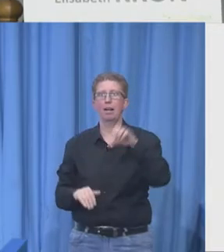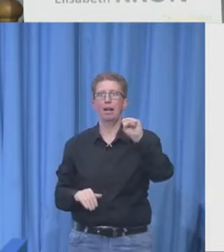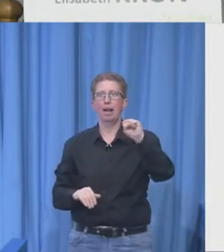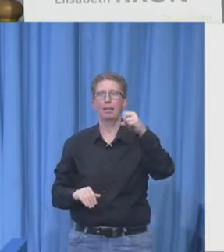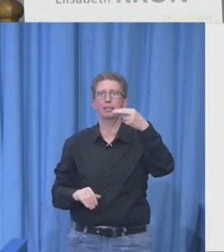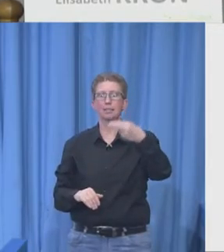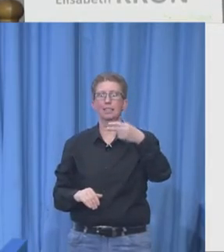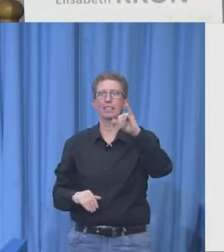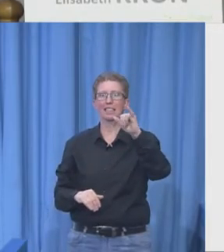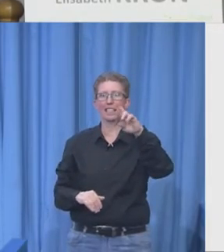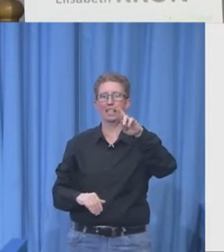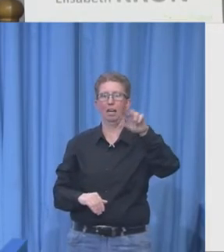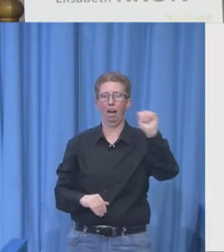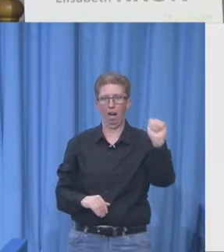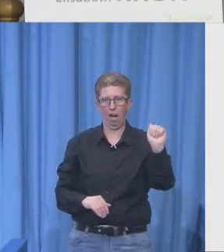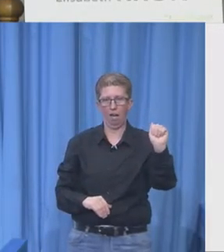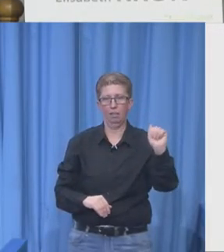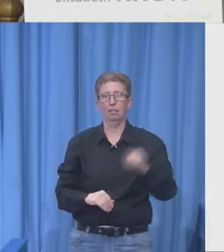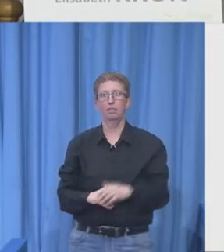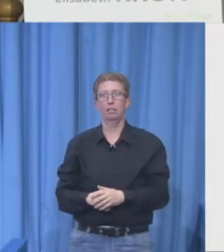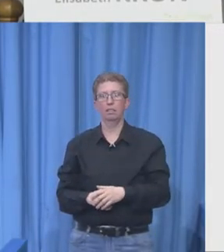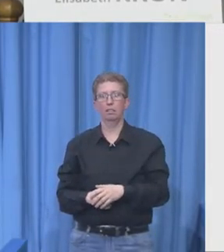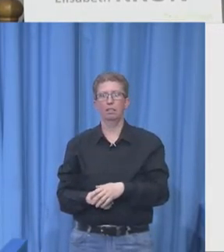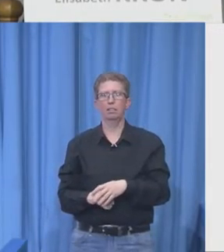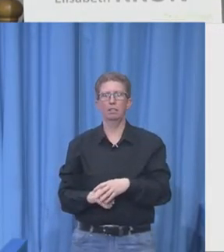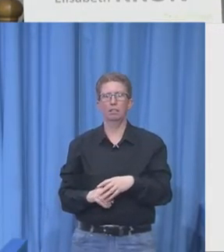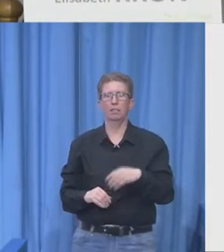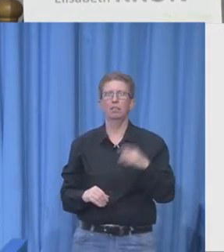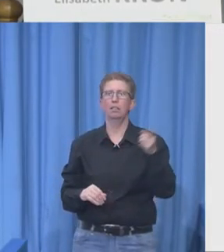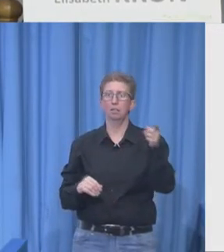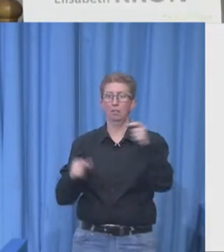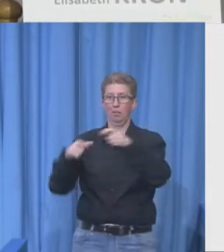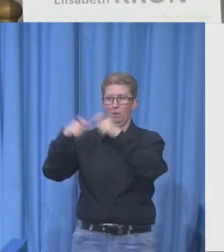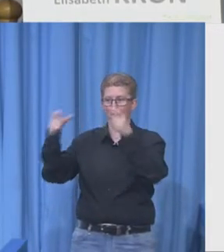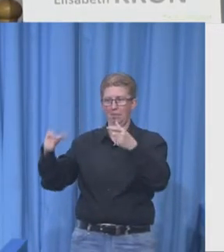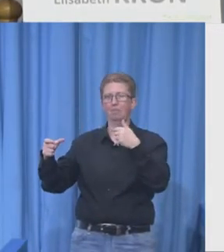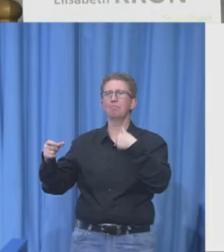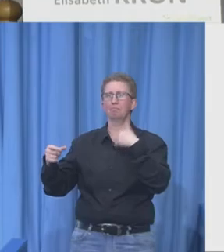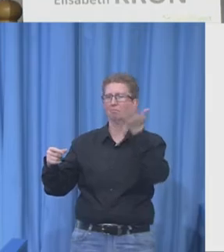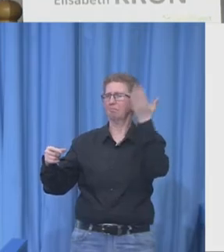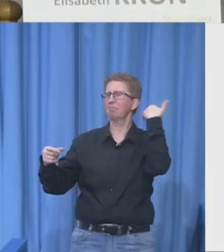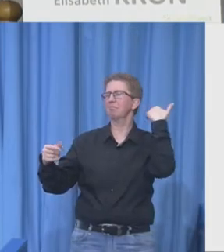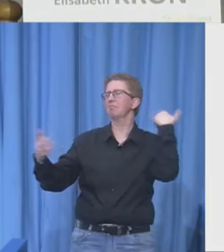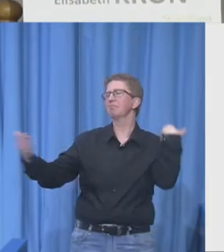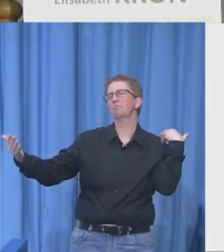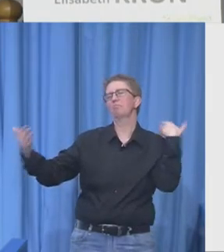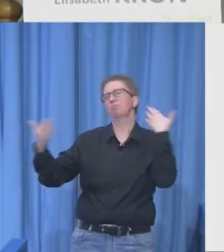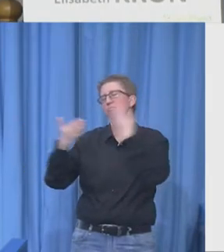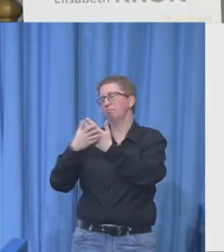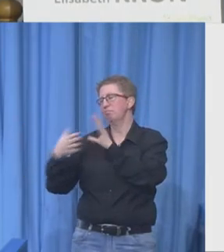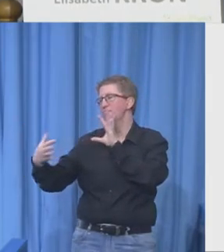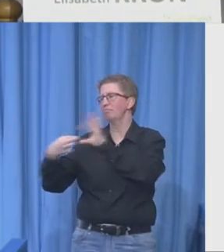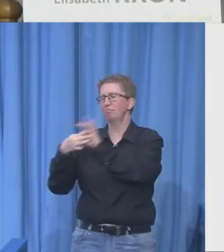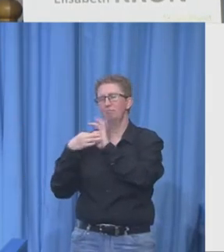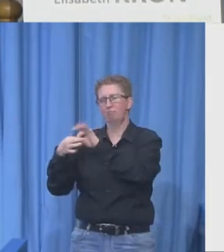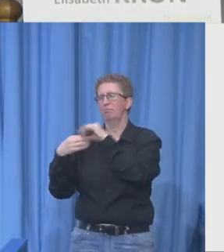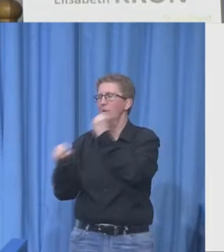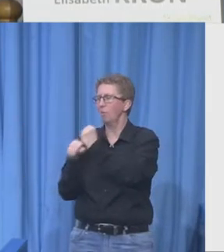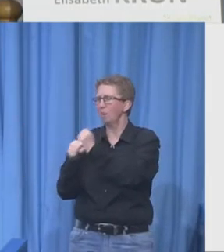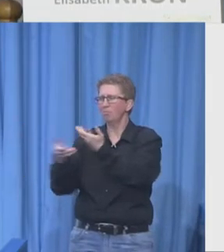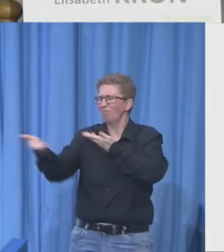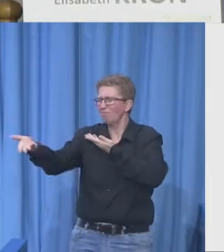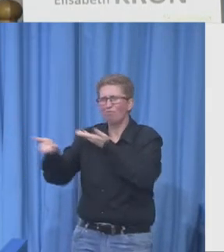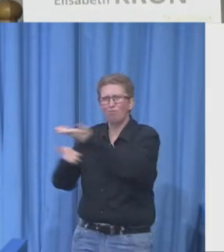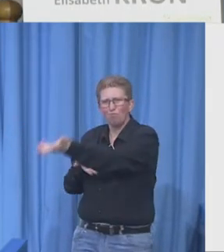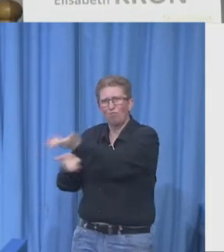long-term relationships with the corporations. We do network events with them. We have, I think, a